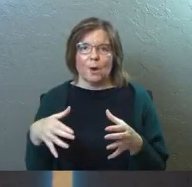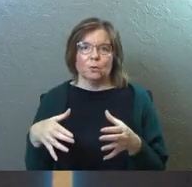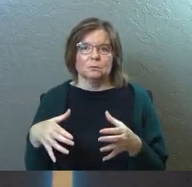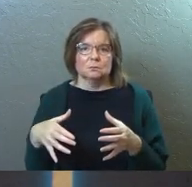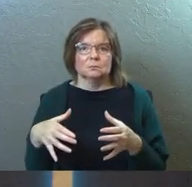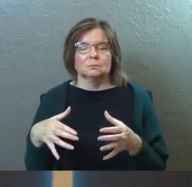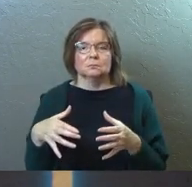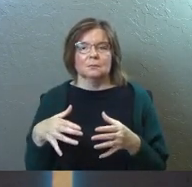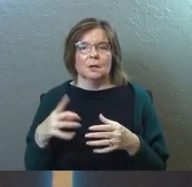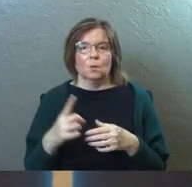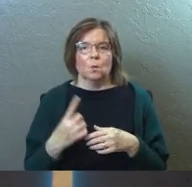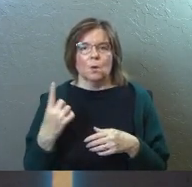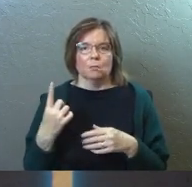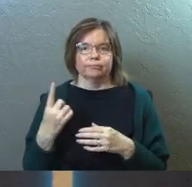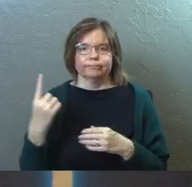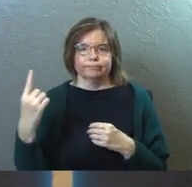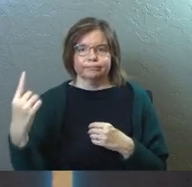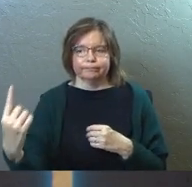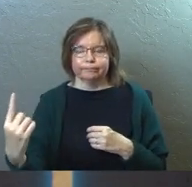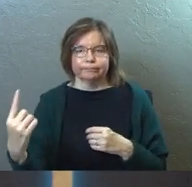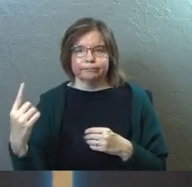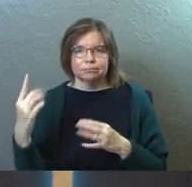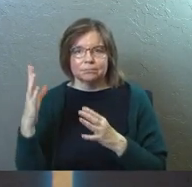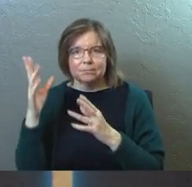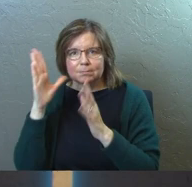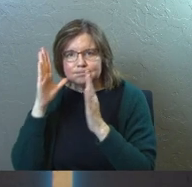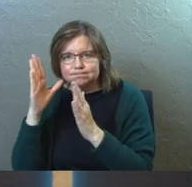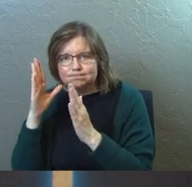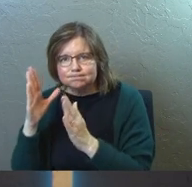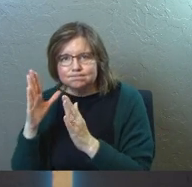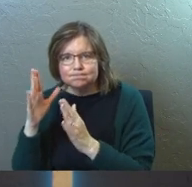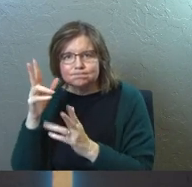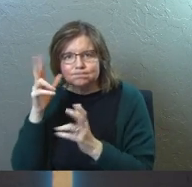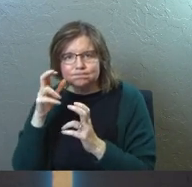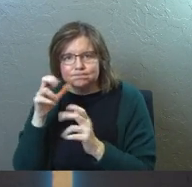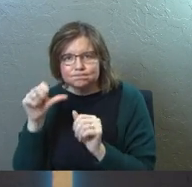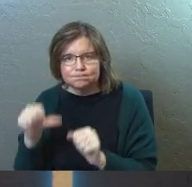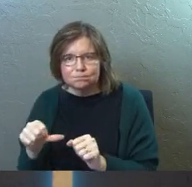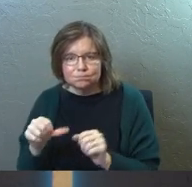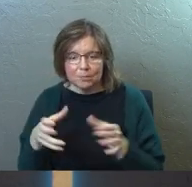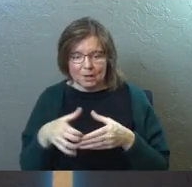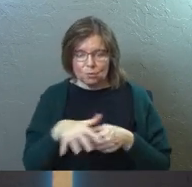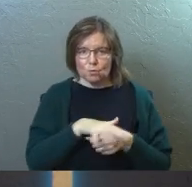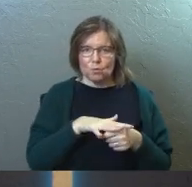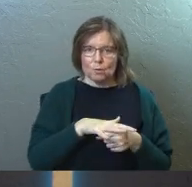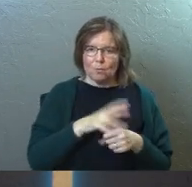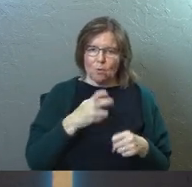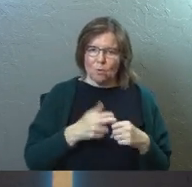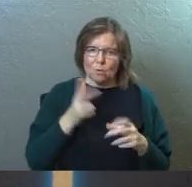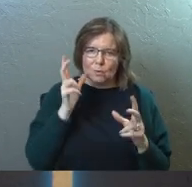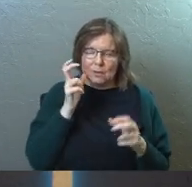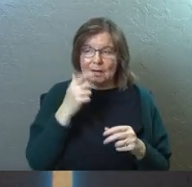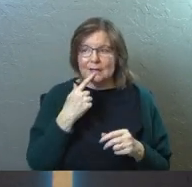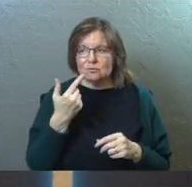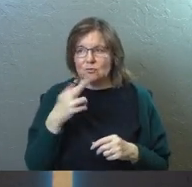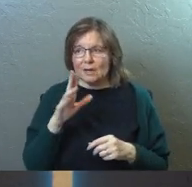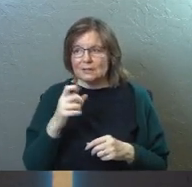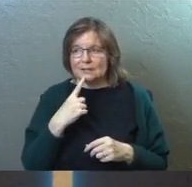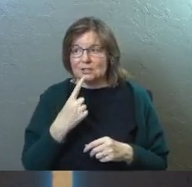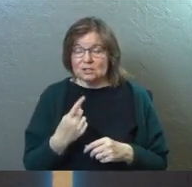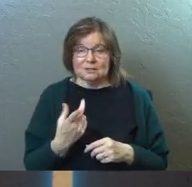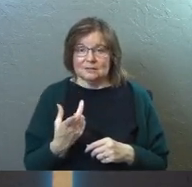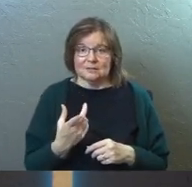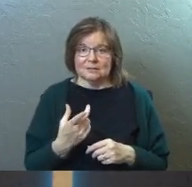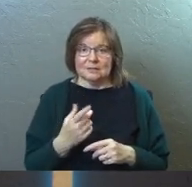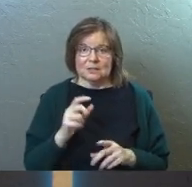crowd. And she didn't get listened to in the same way. And I say Gracie because Gracie